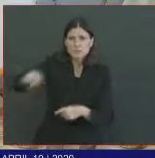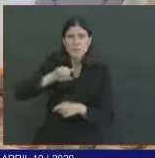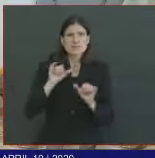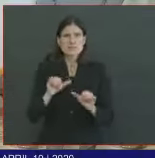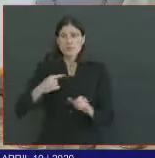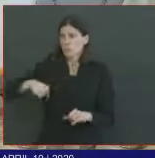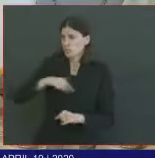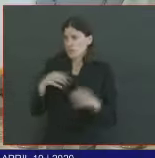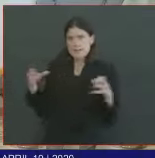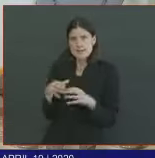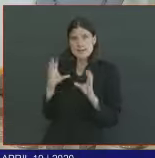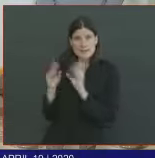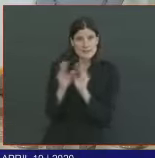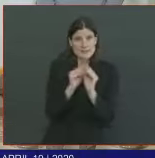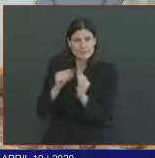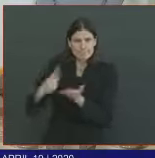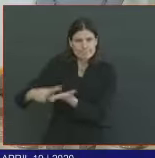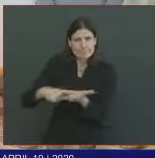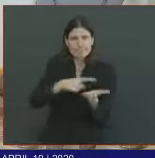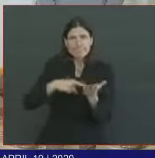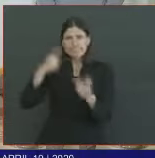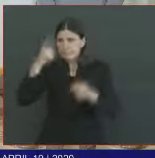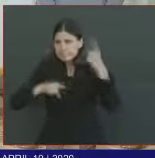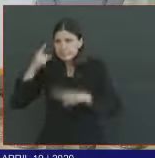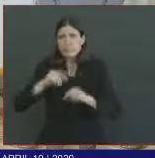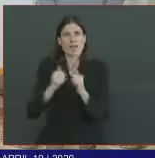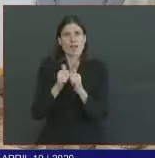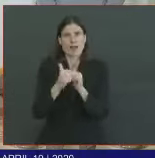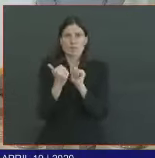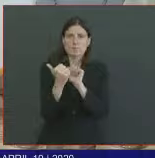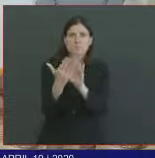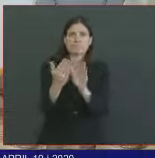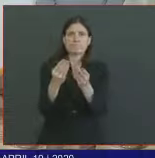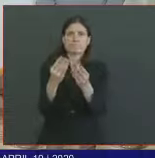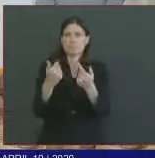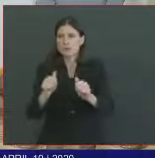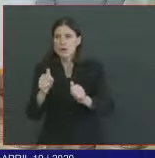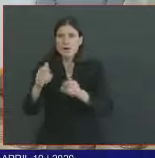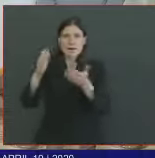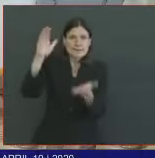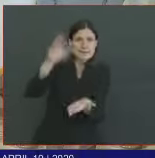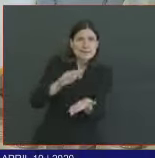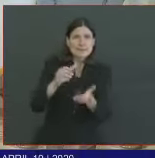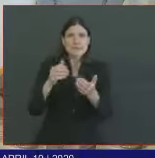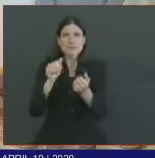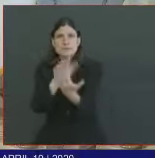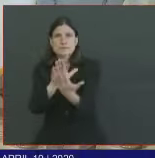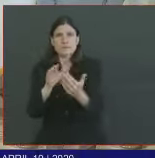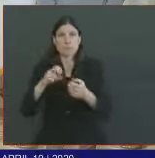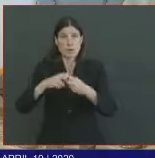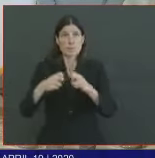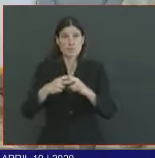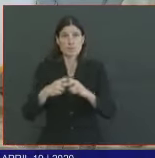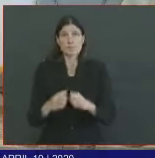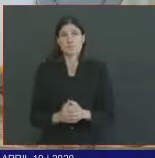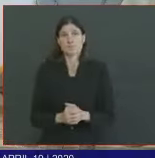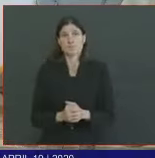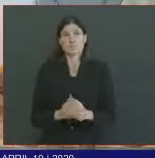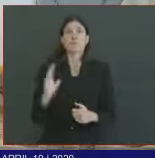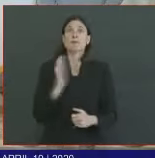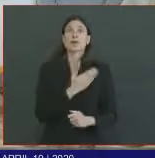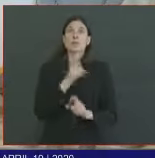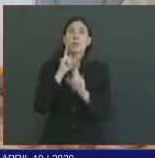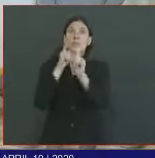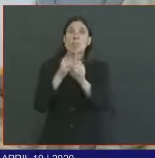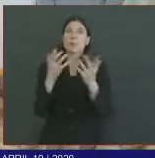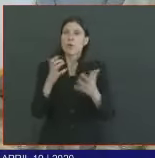It is our core principle through this whole crisis that we have an inclusive approach and work overtime